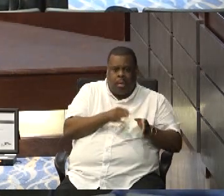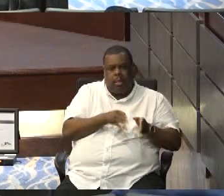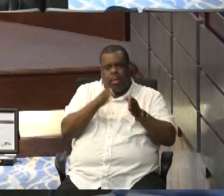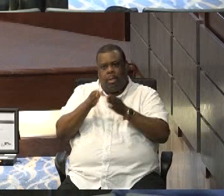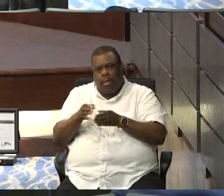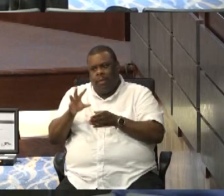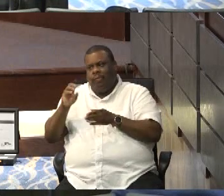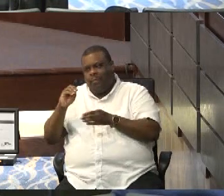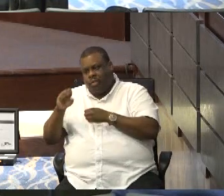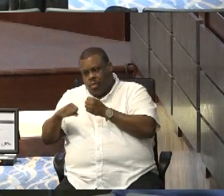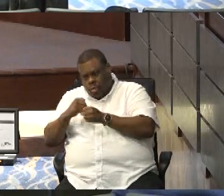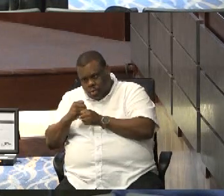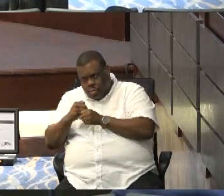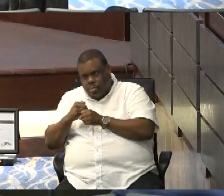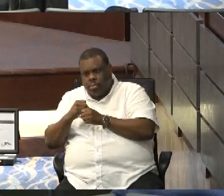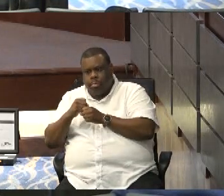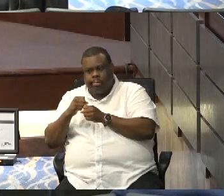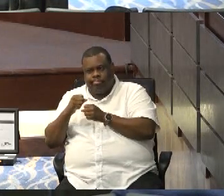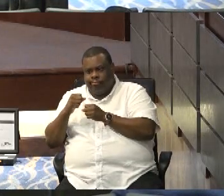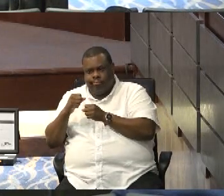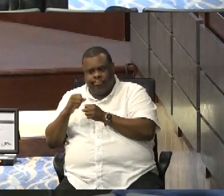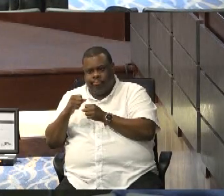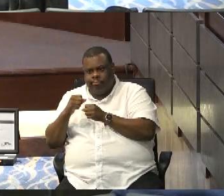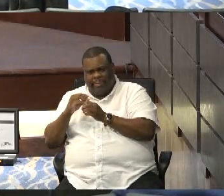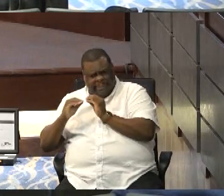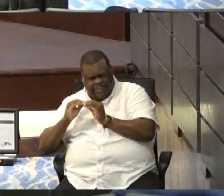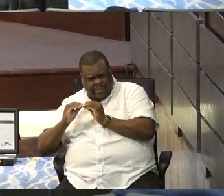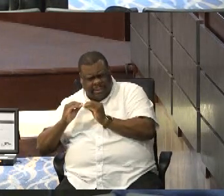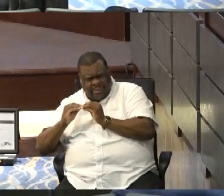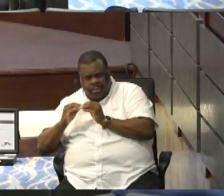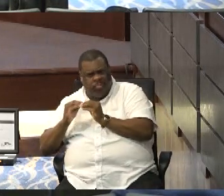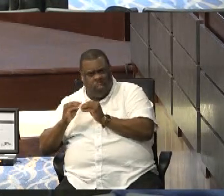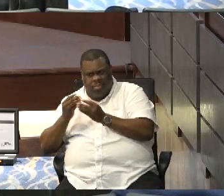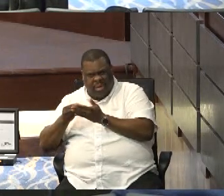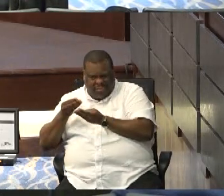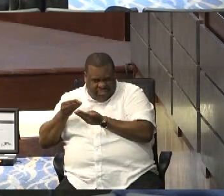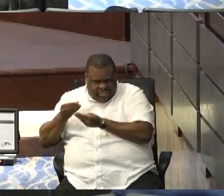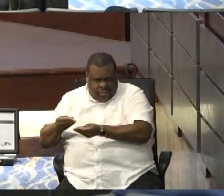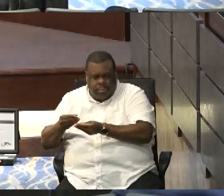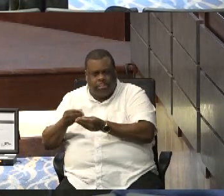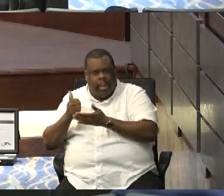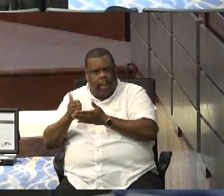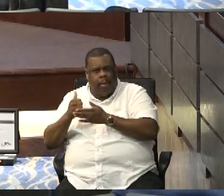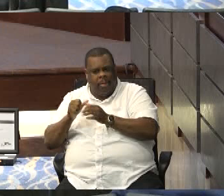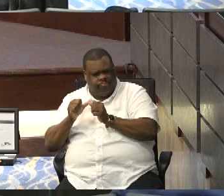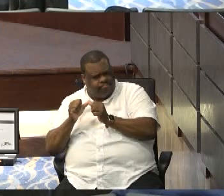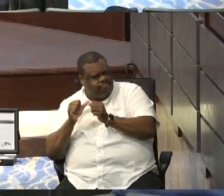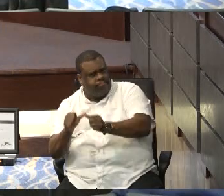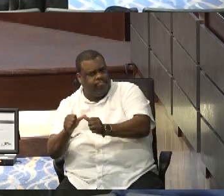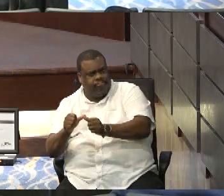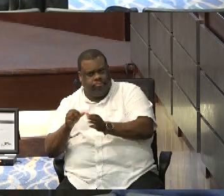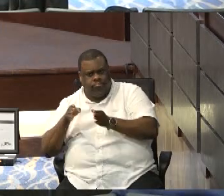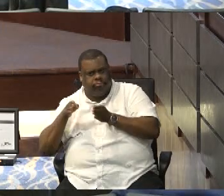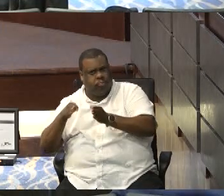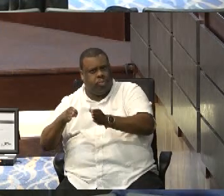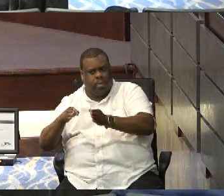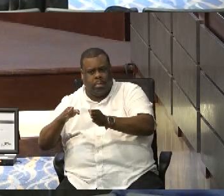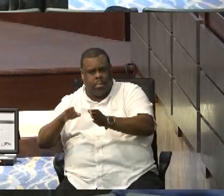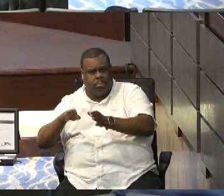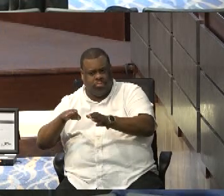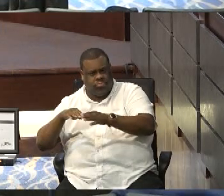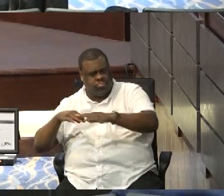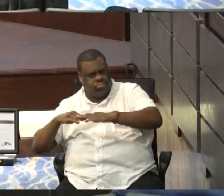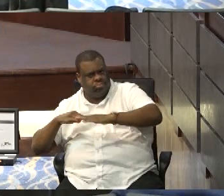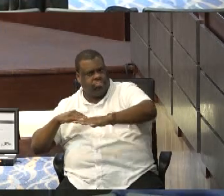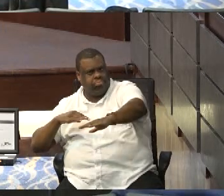know. Just there's on some of these, there's where we are aspirationally where we probably should